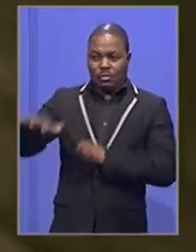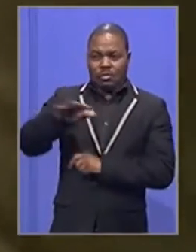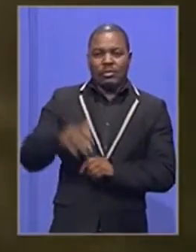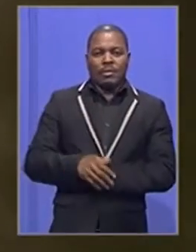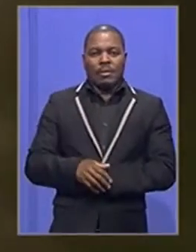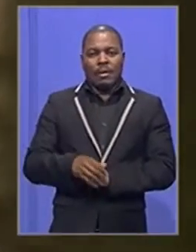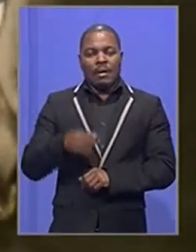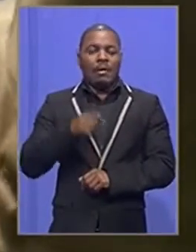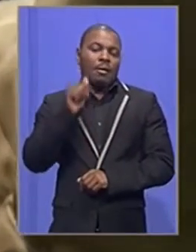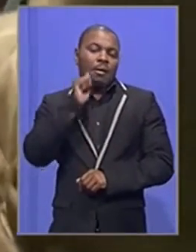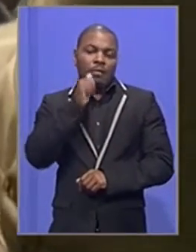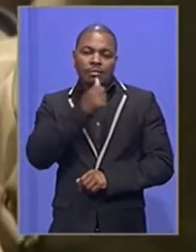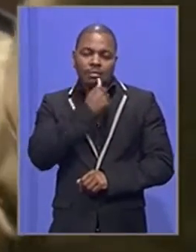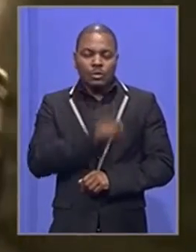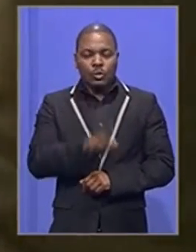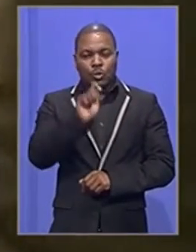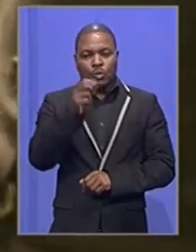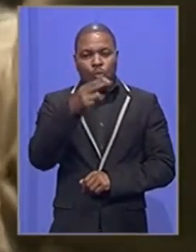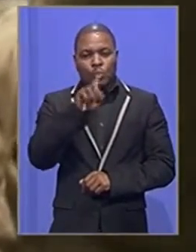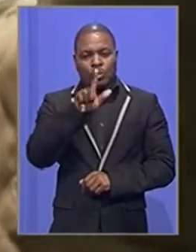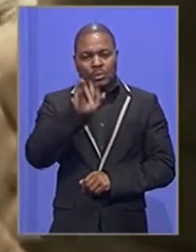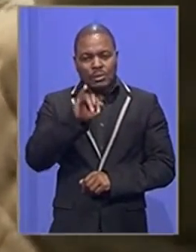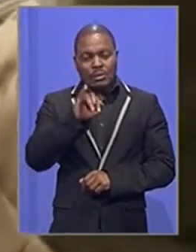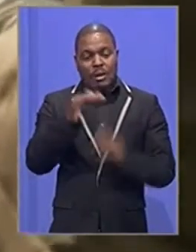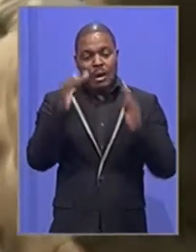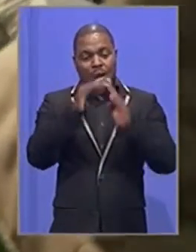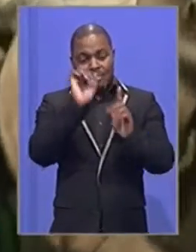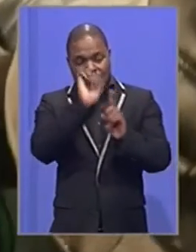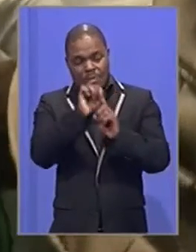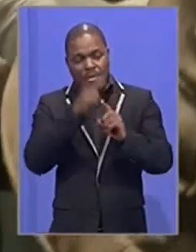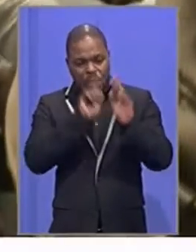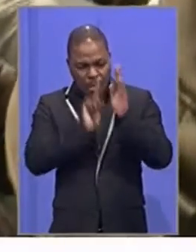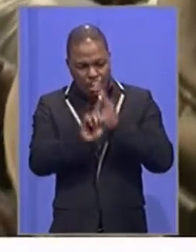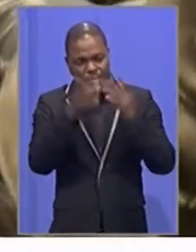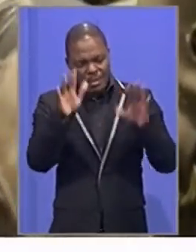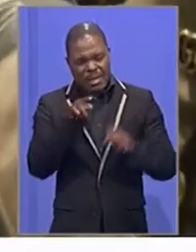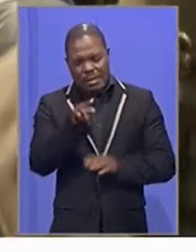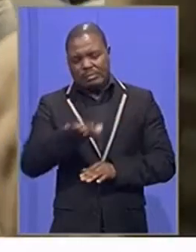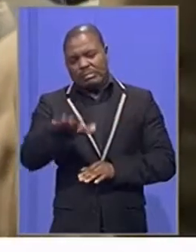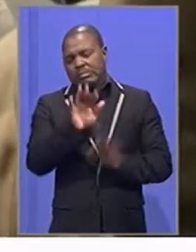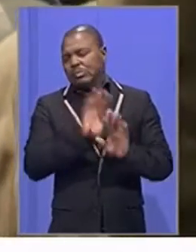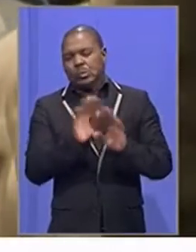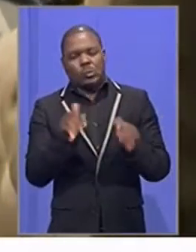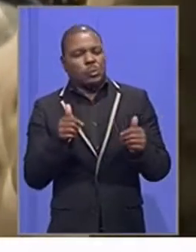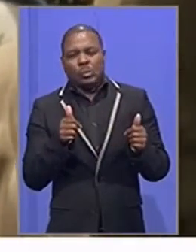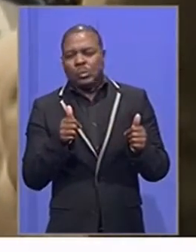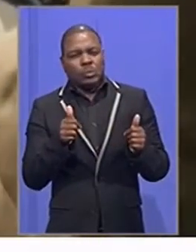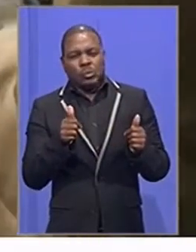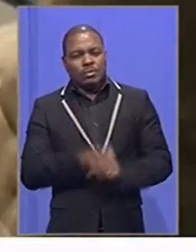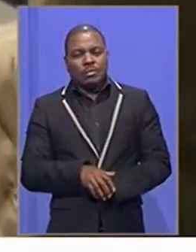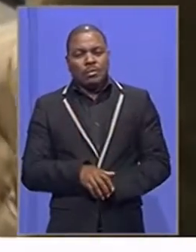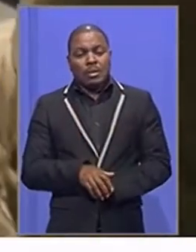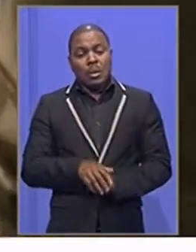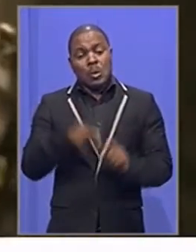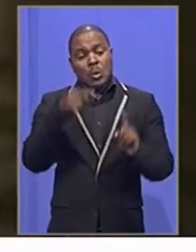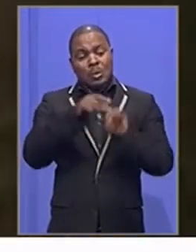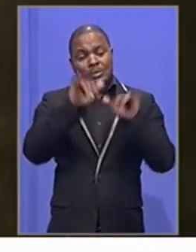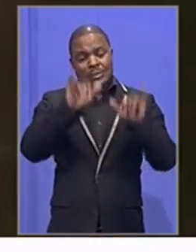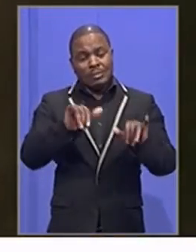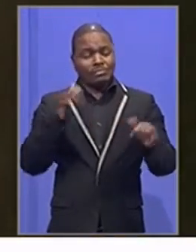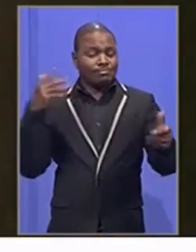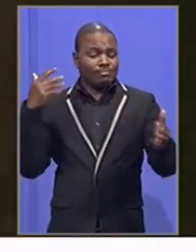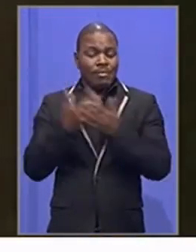Auntie Tuli's house. It's not a good sight. She's been living there for